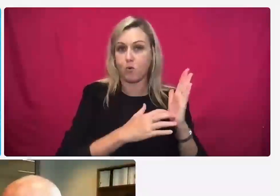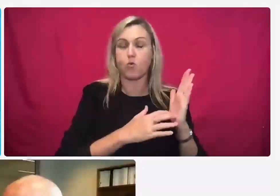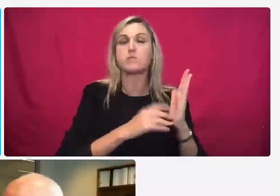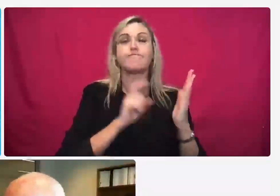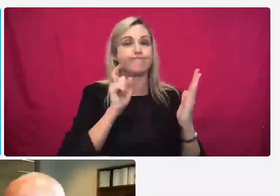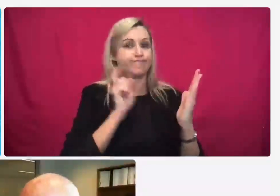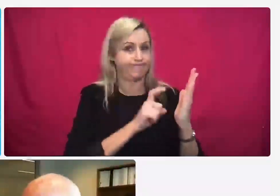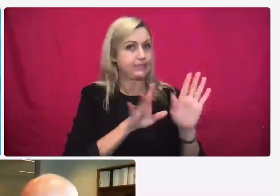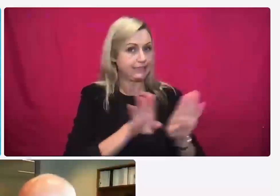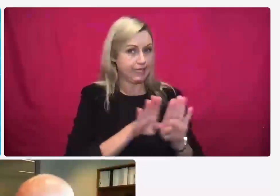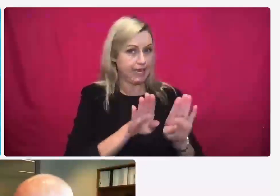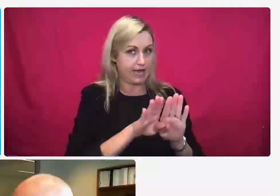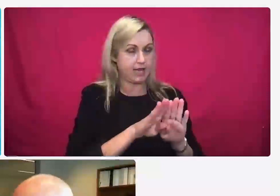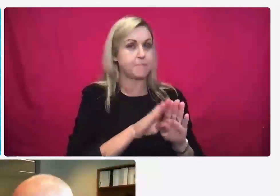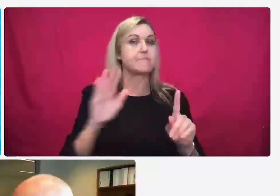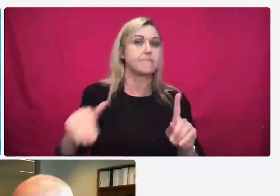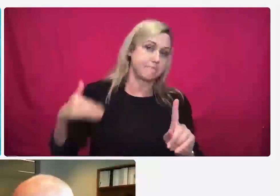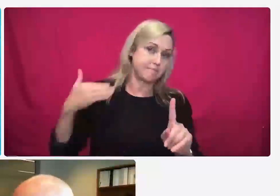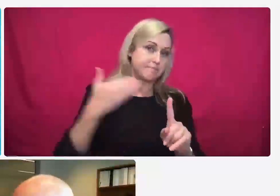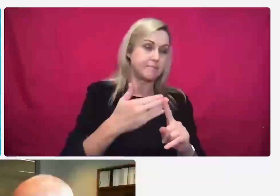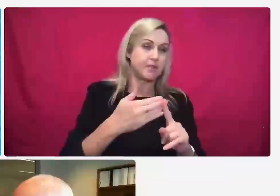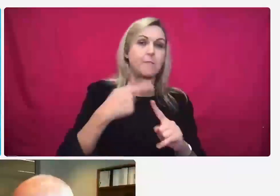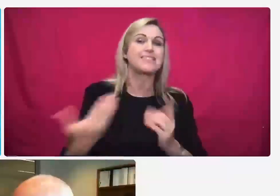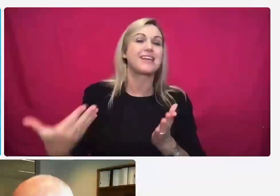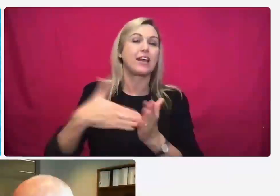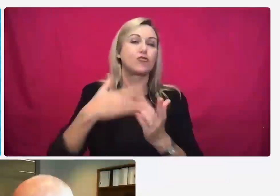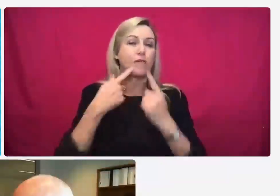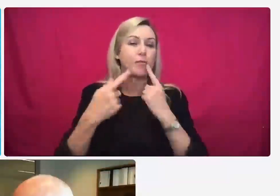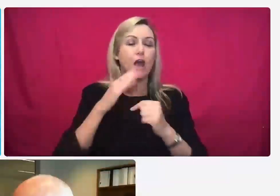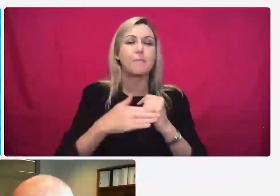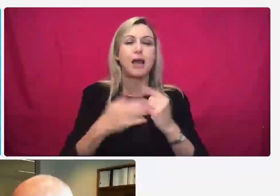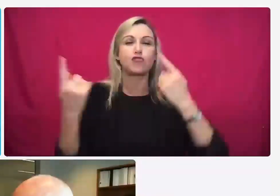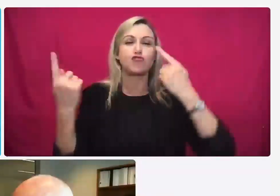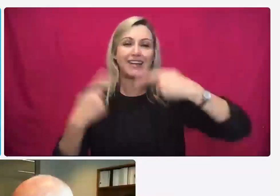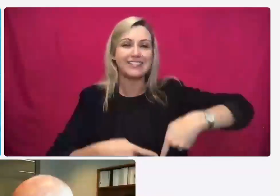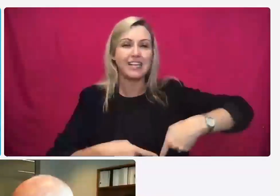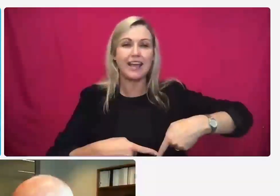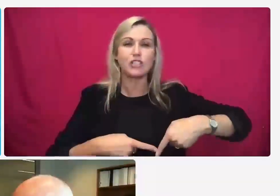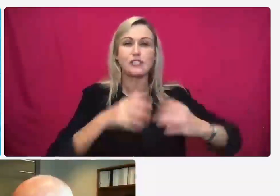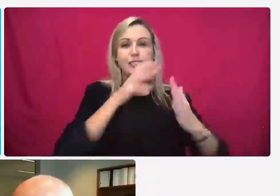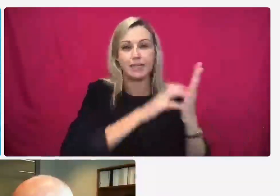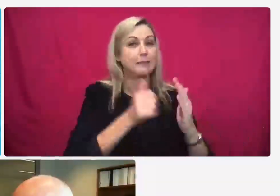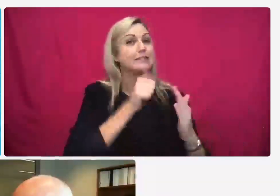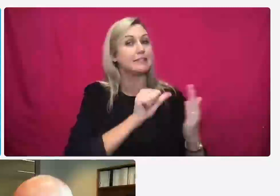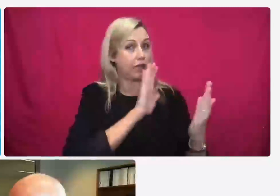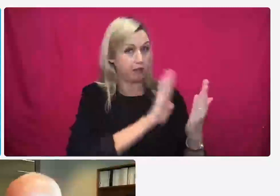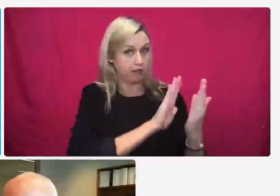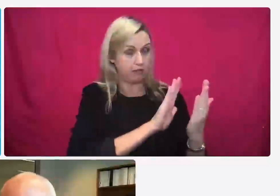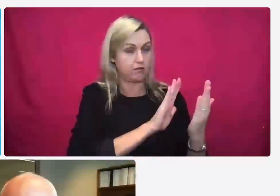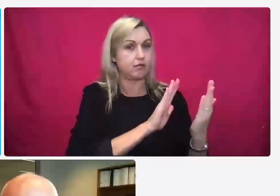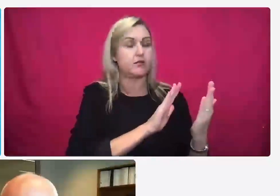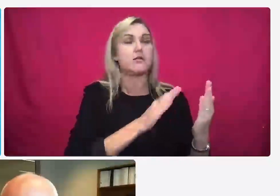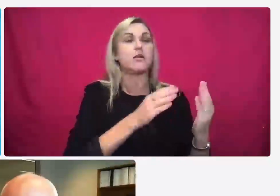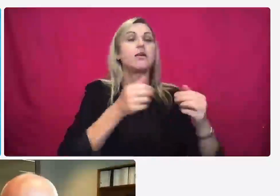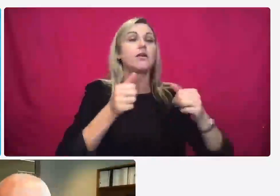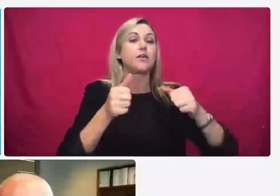includes additional information that is submitted, like reconciliation statements. So that will remain in place. We're looking, once we've